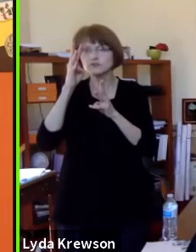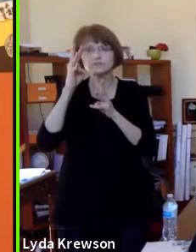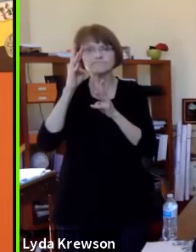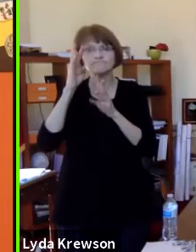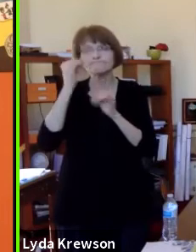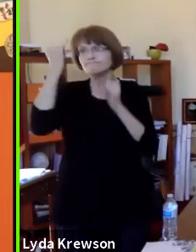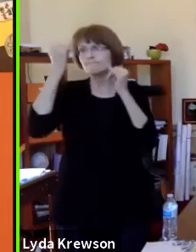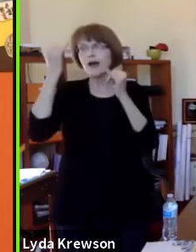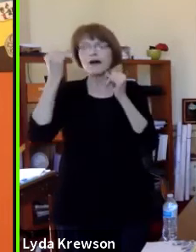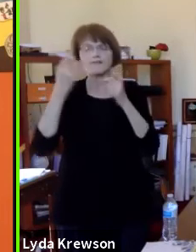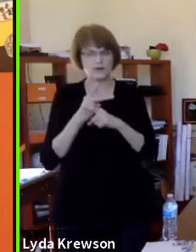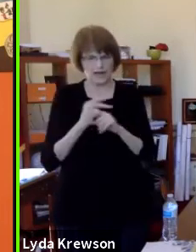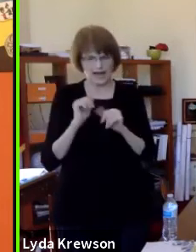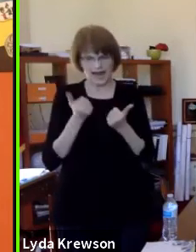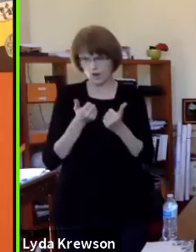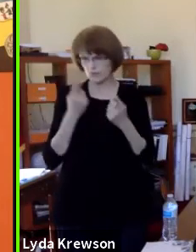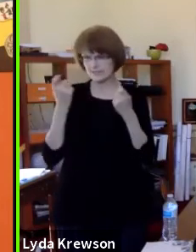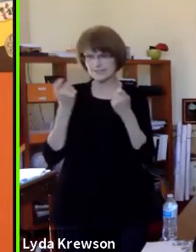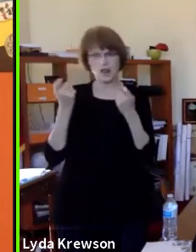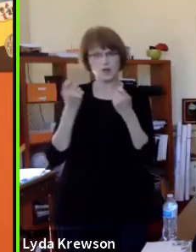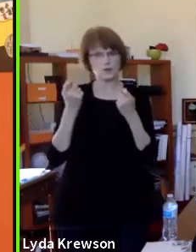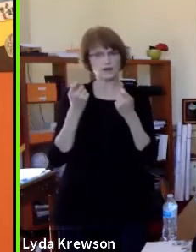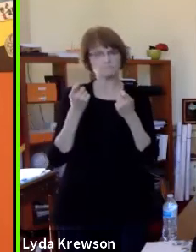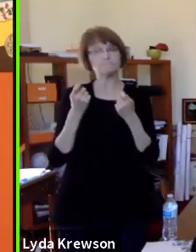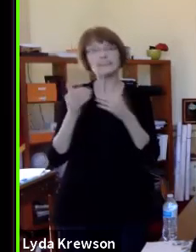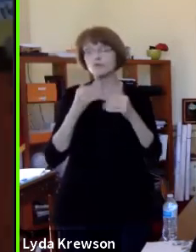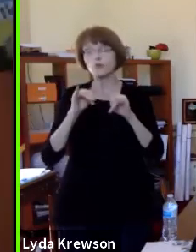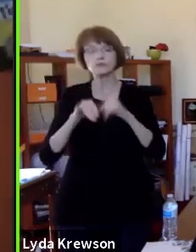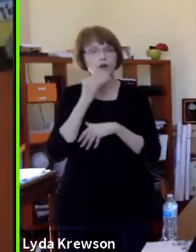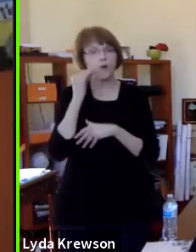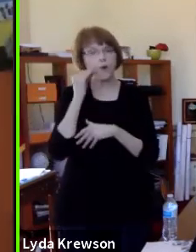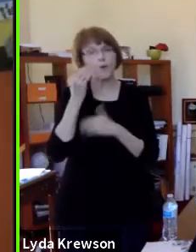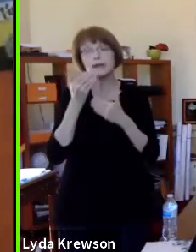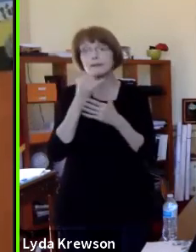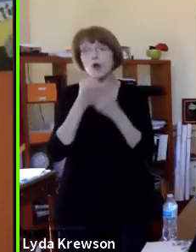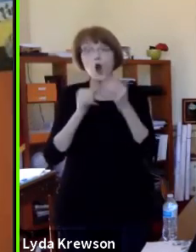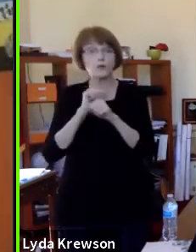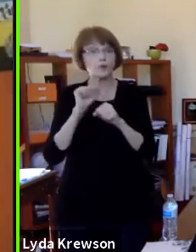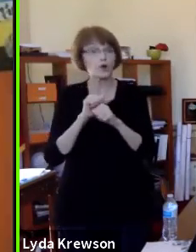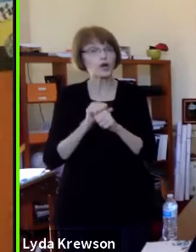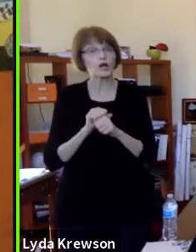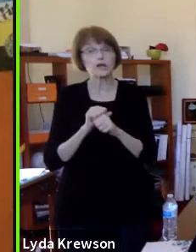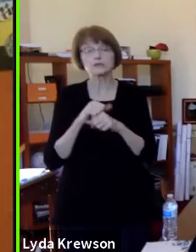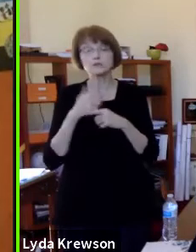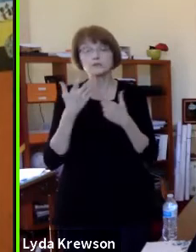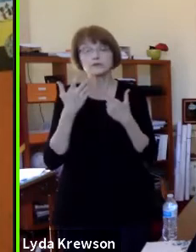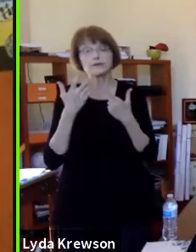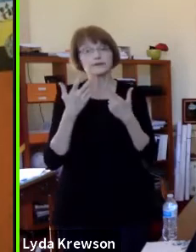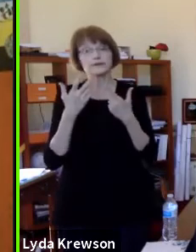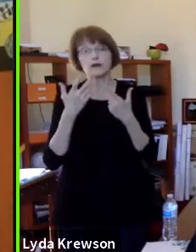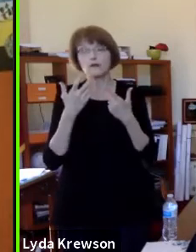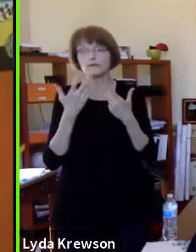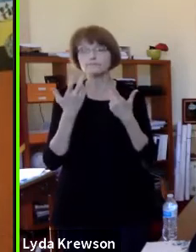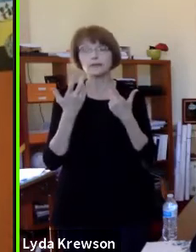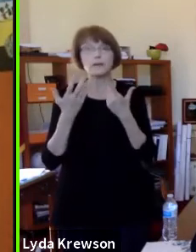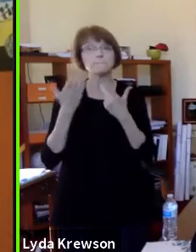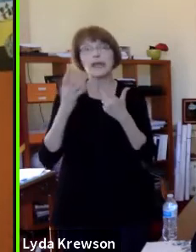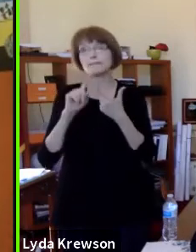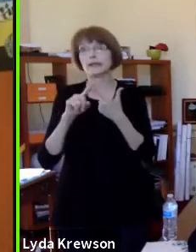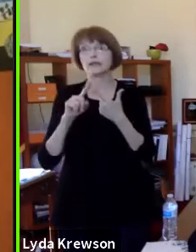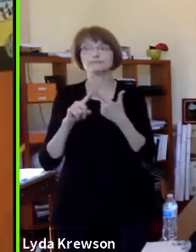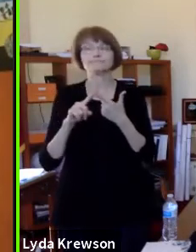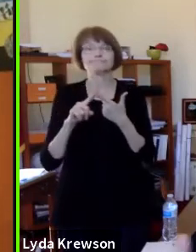creativity to figure out how you can celebrate at home. Maybe you can do some artwork to celebrate. Maybe you